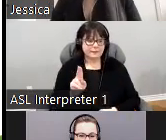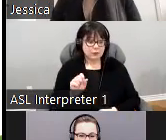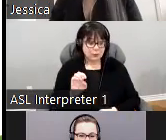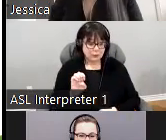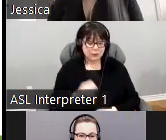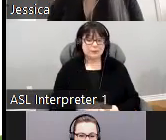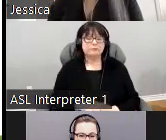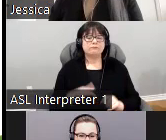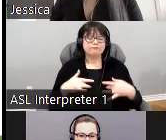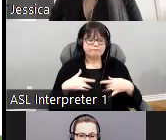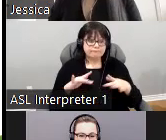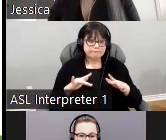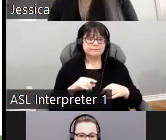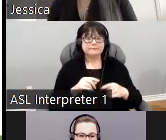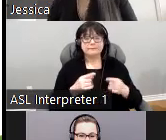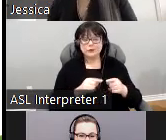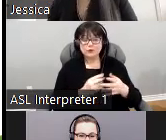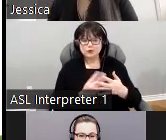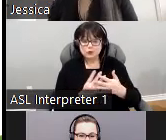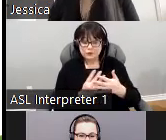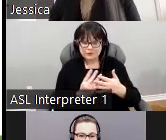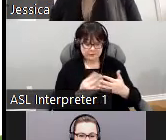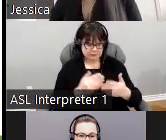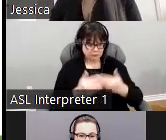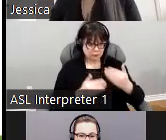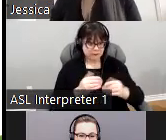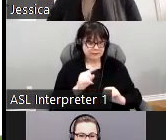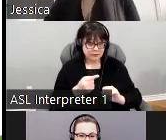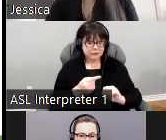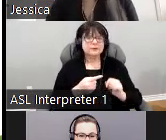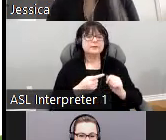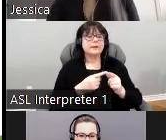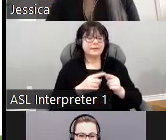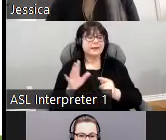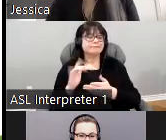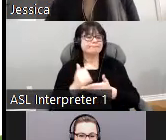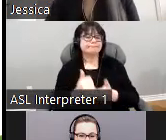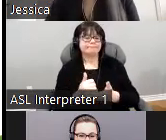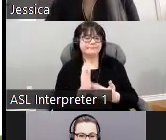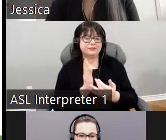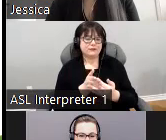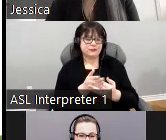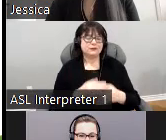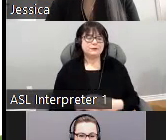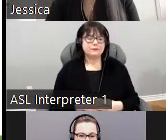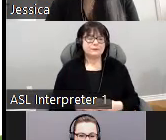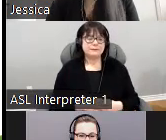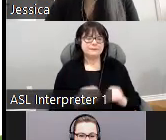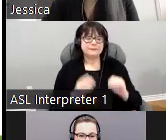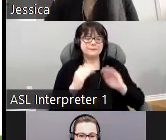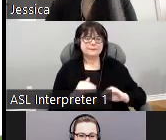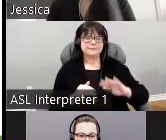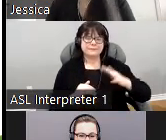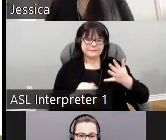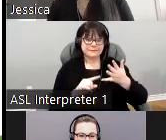be done during their screening process, which would then be followed by the intervention. And fifth and final